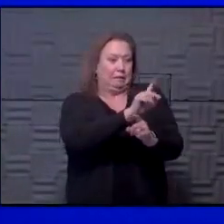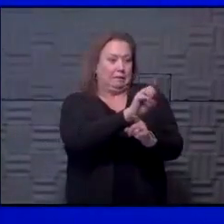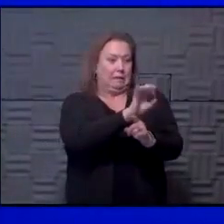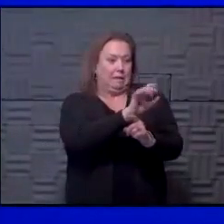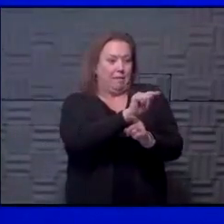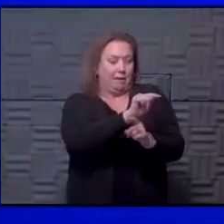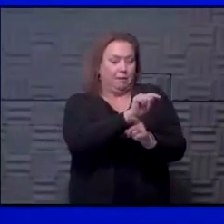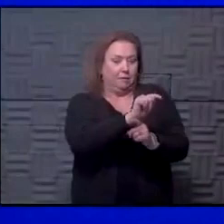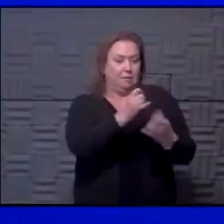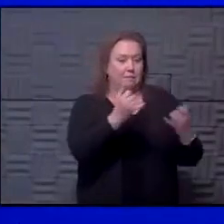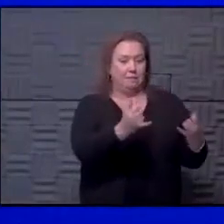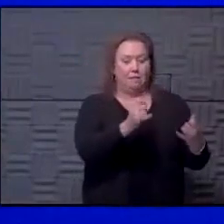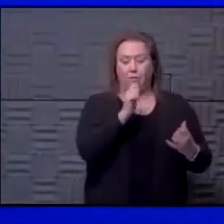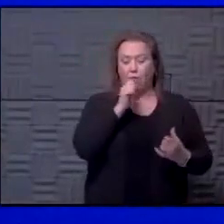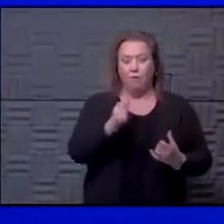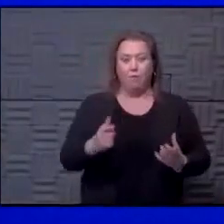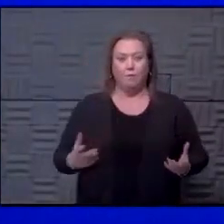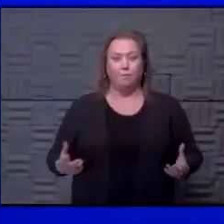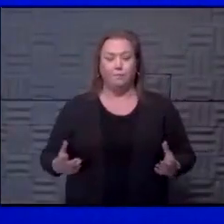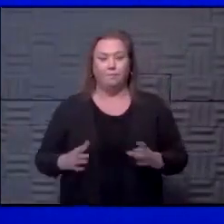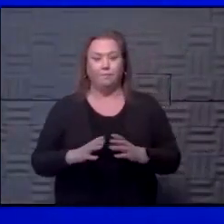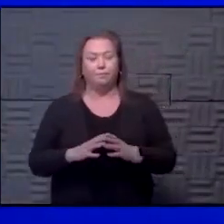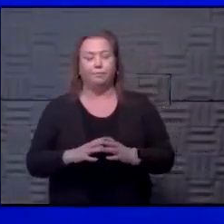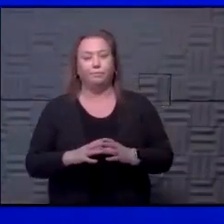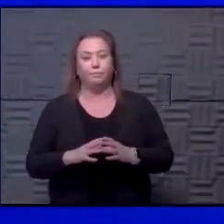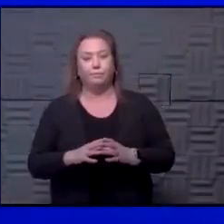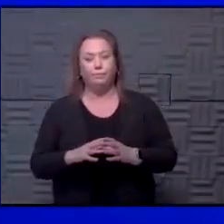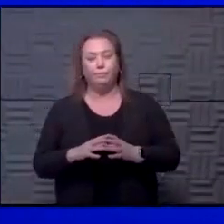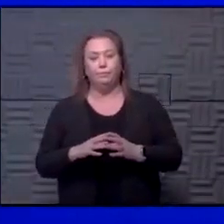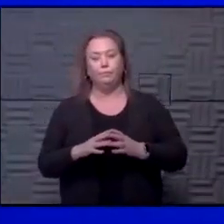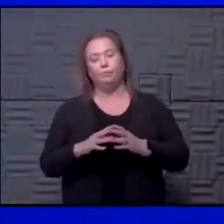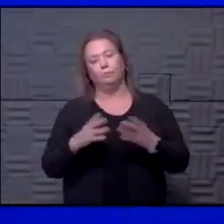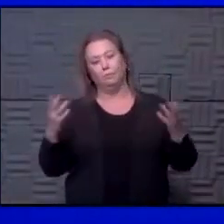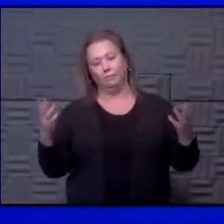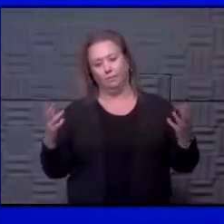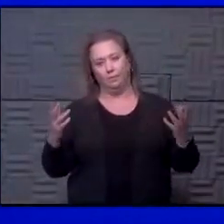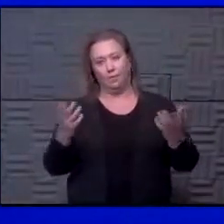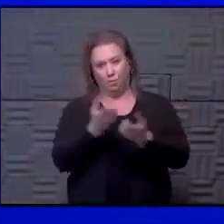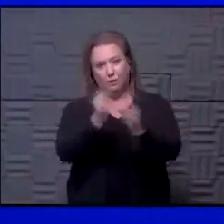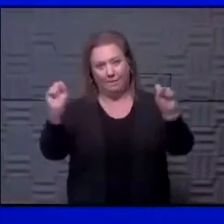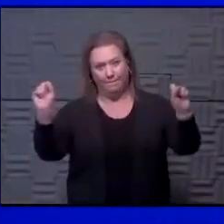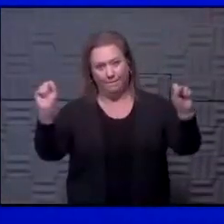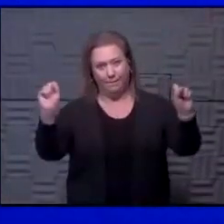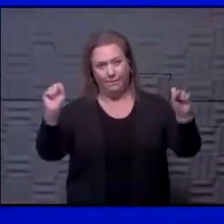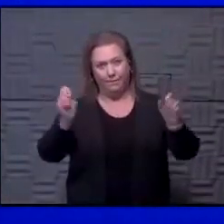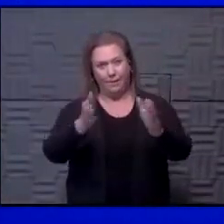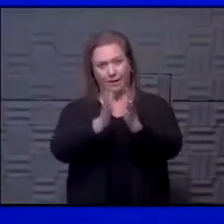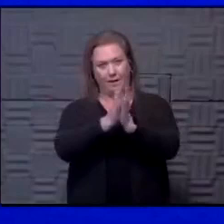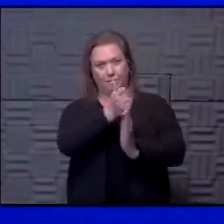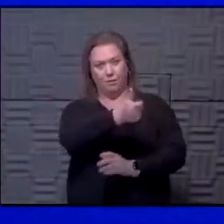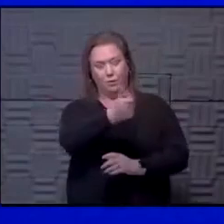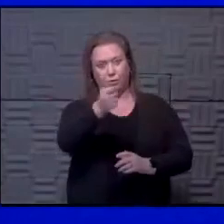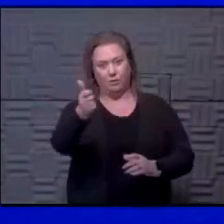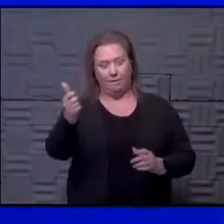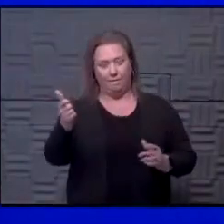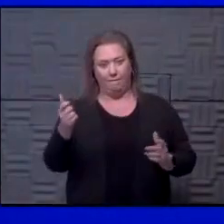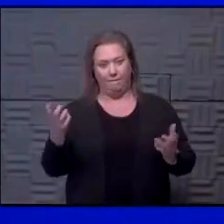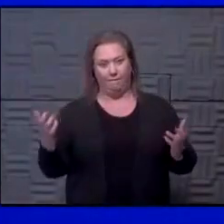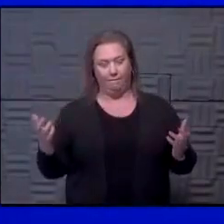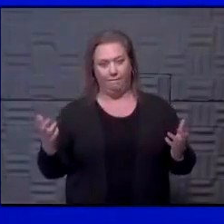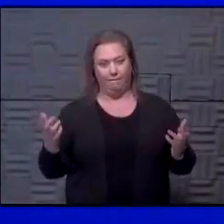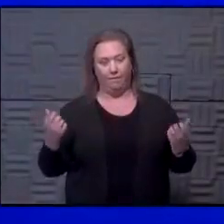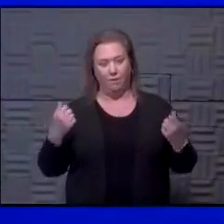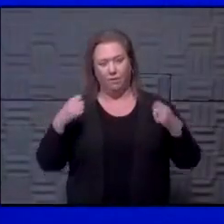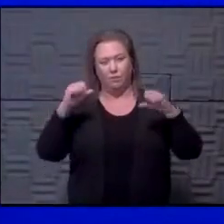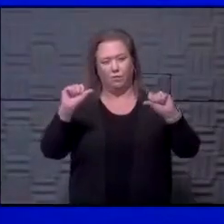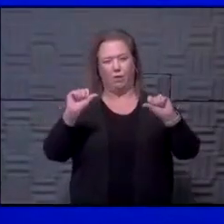you're not. And so we're safe. So ask yourself this question while you try